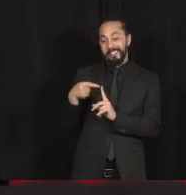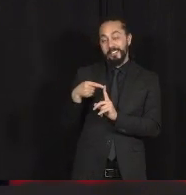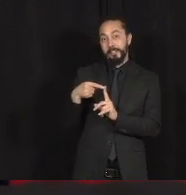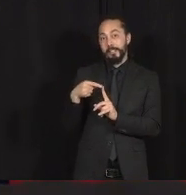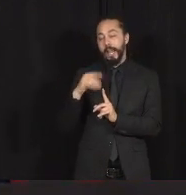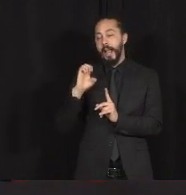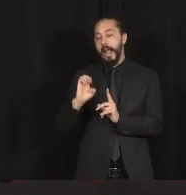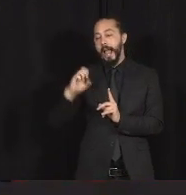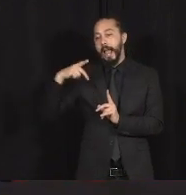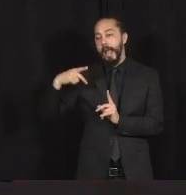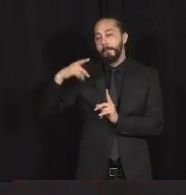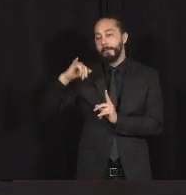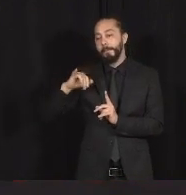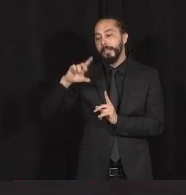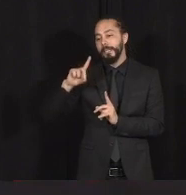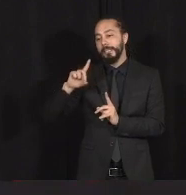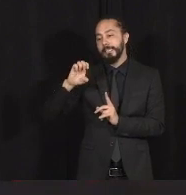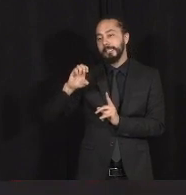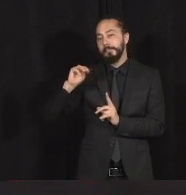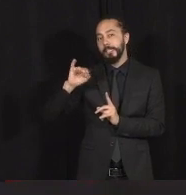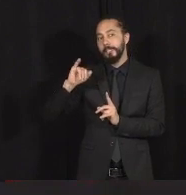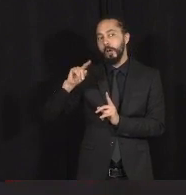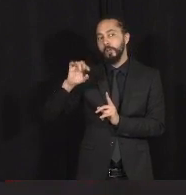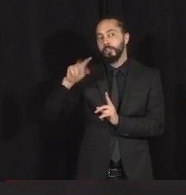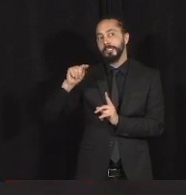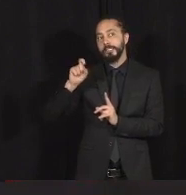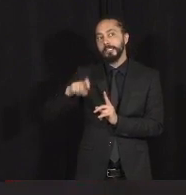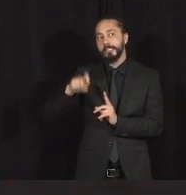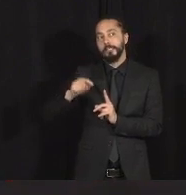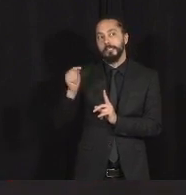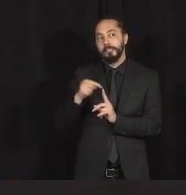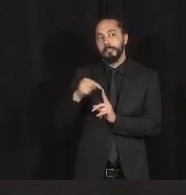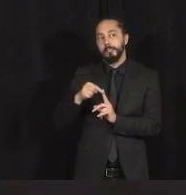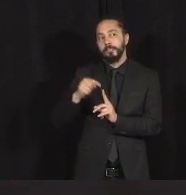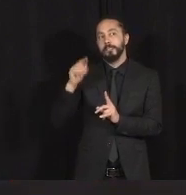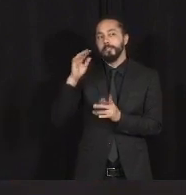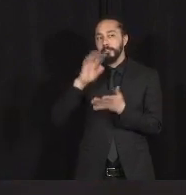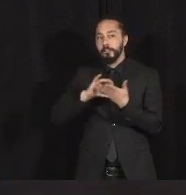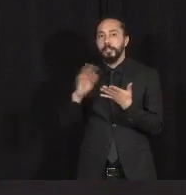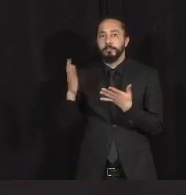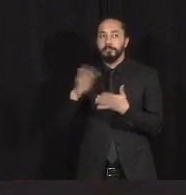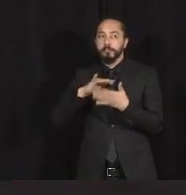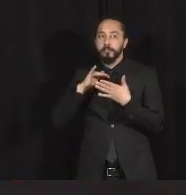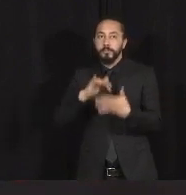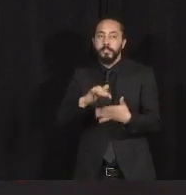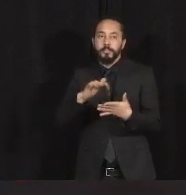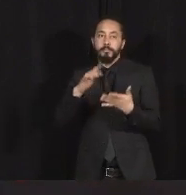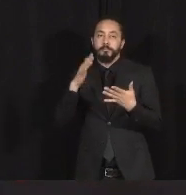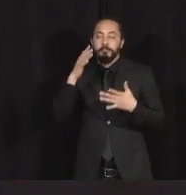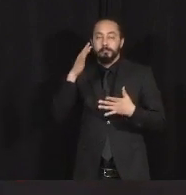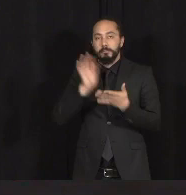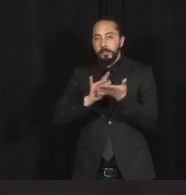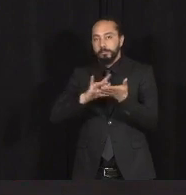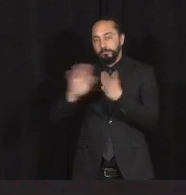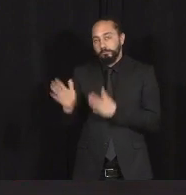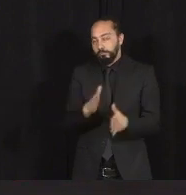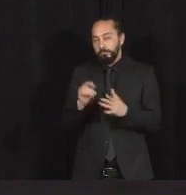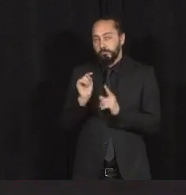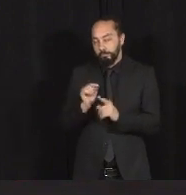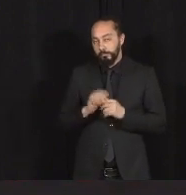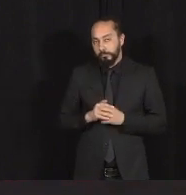modeling. Sure, happy to do so. The release of data is a thing that only the ministry can